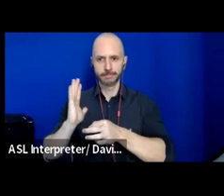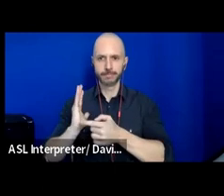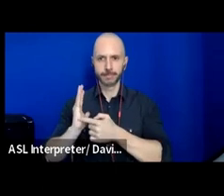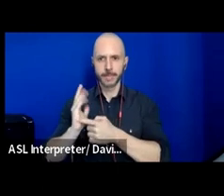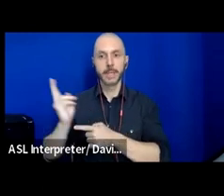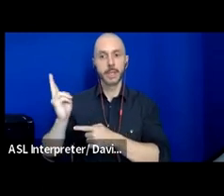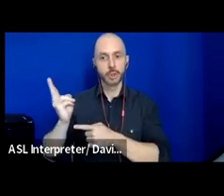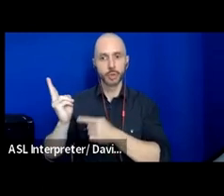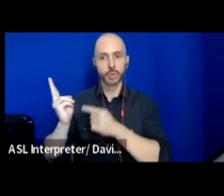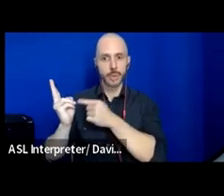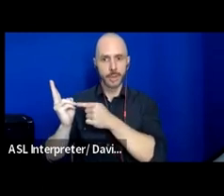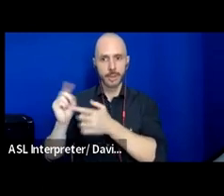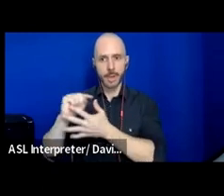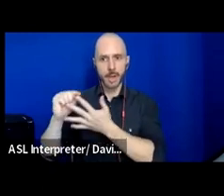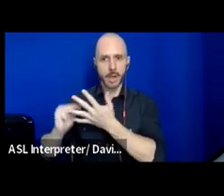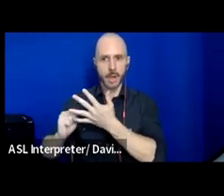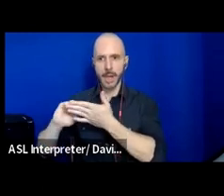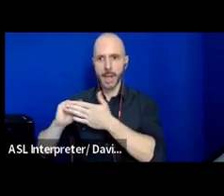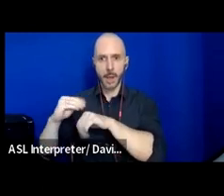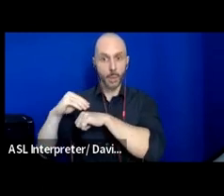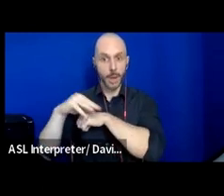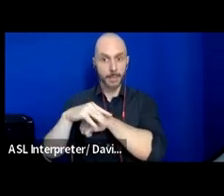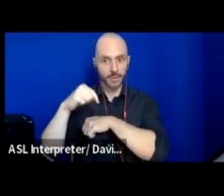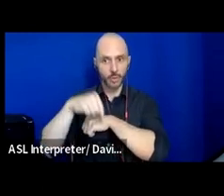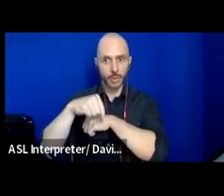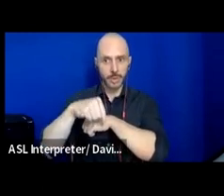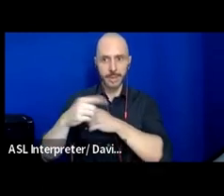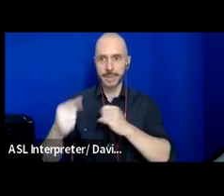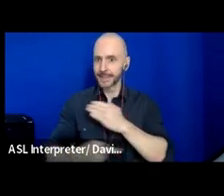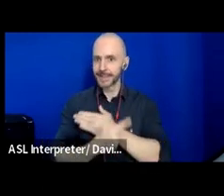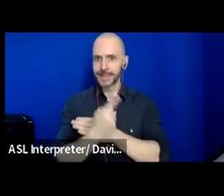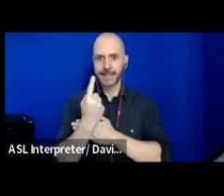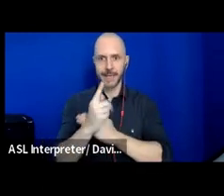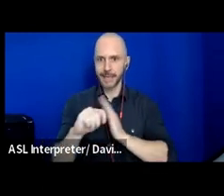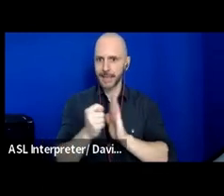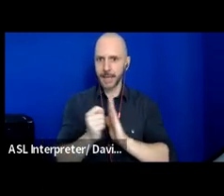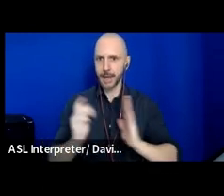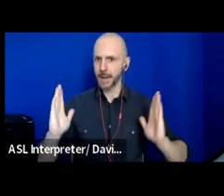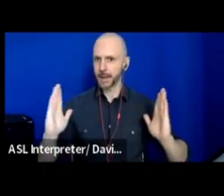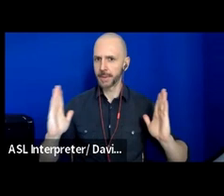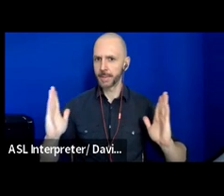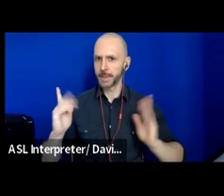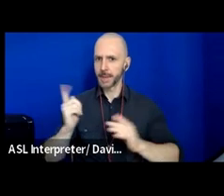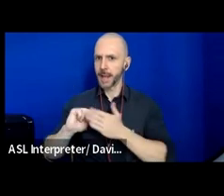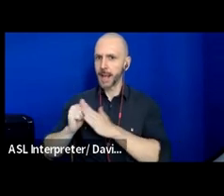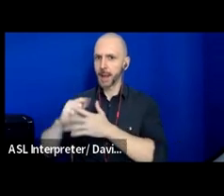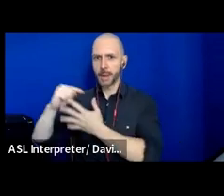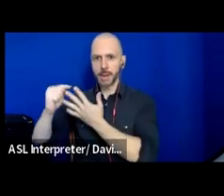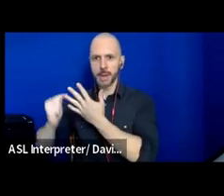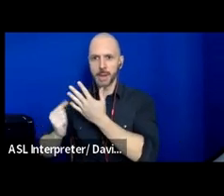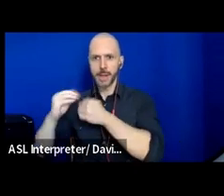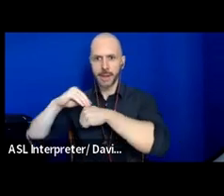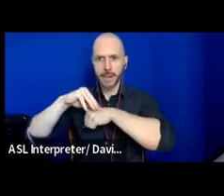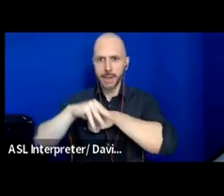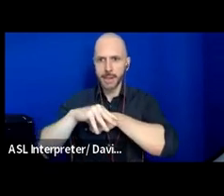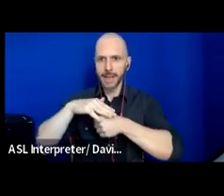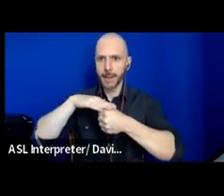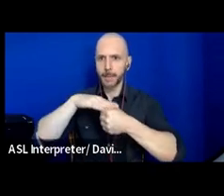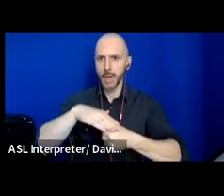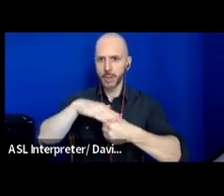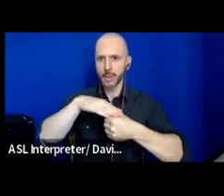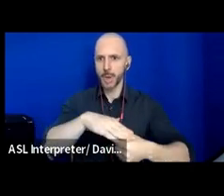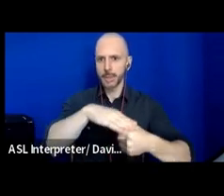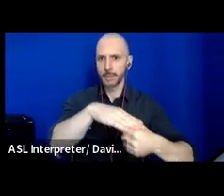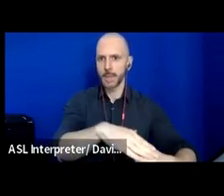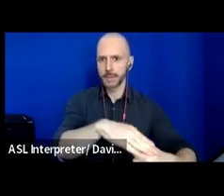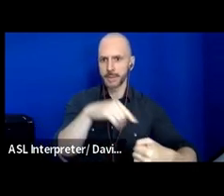ways in which that can show up in very oppressive ways, or particularly people can experience oppression because of those identifications or ways of being in the world.